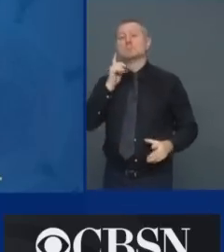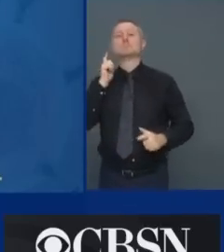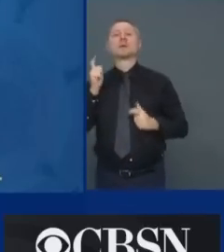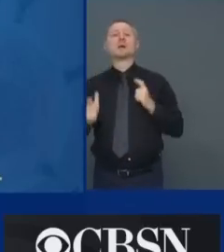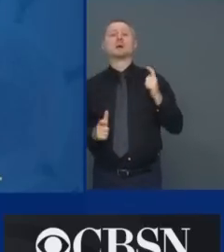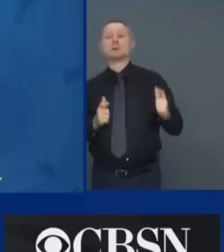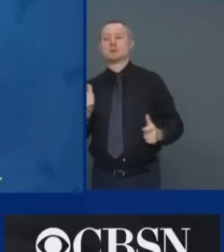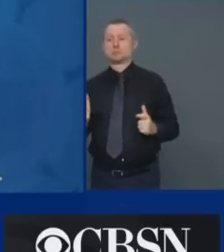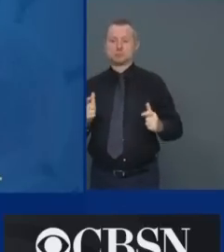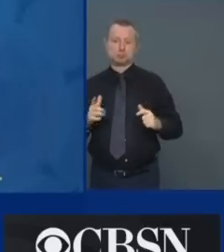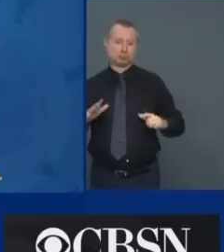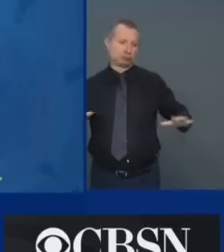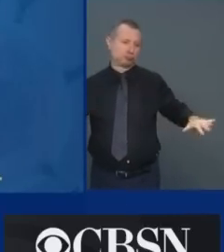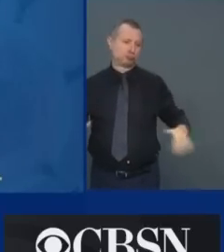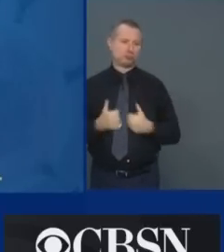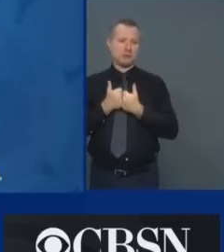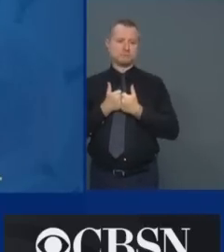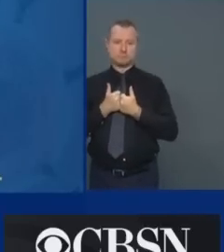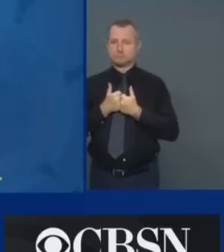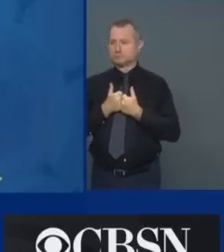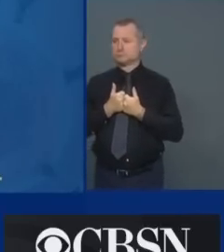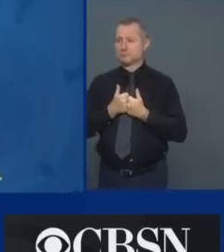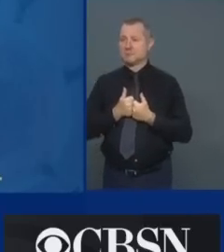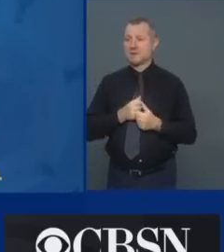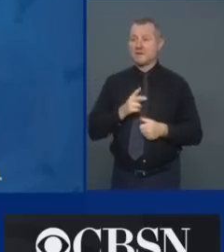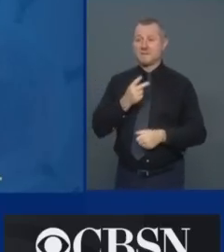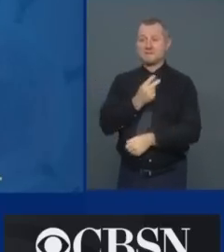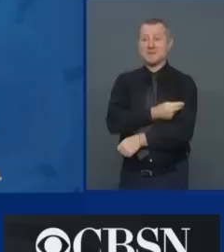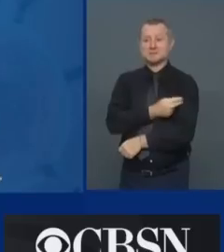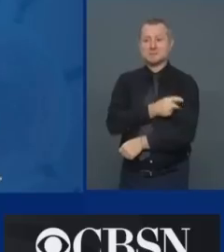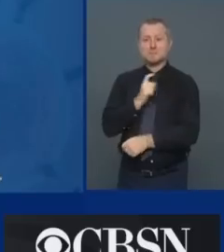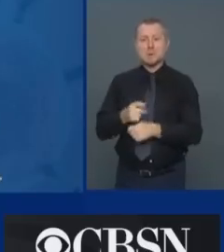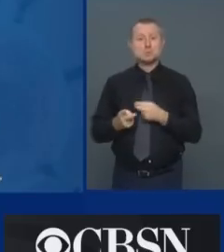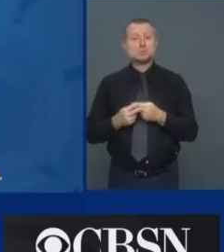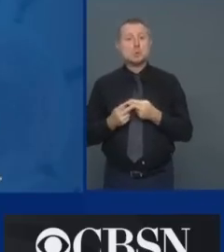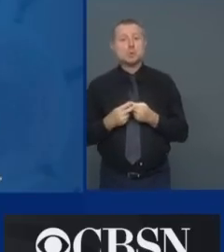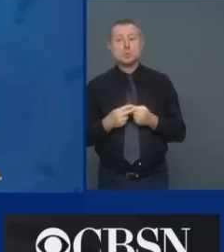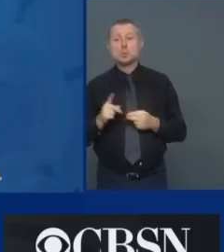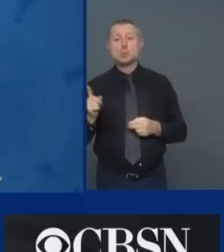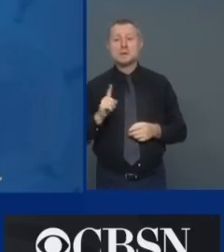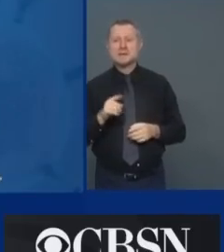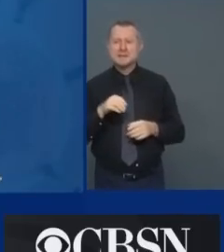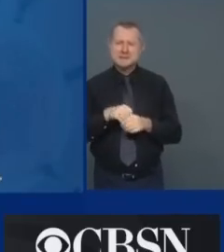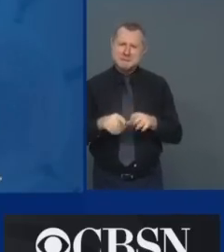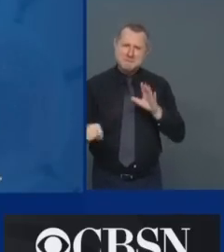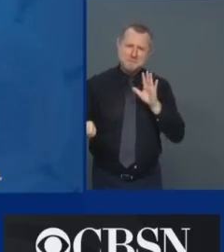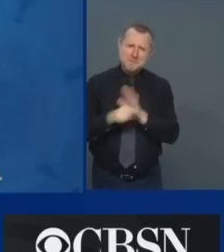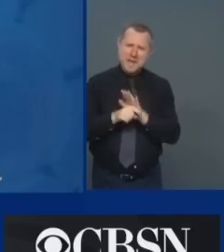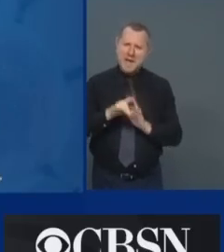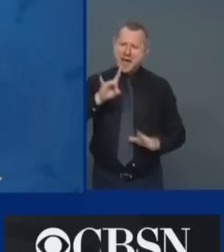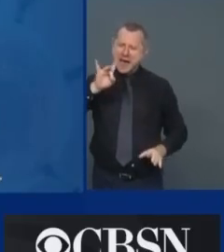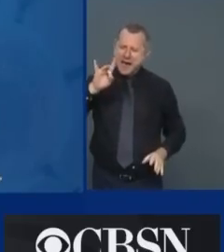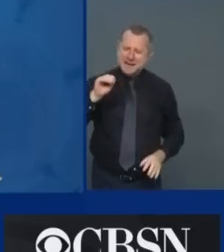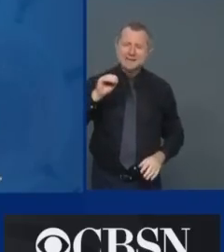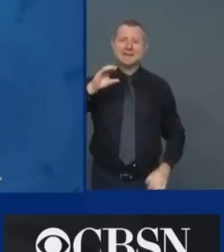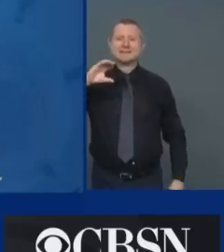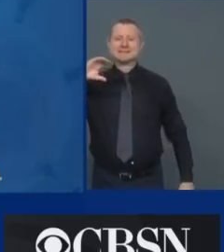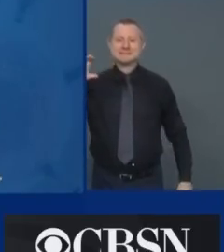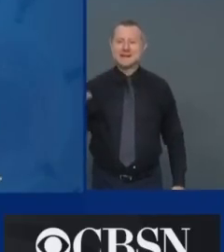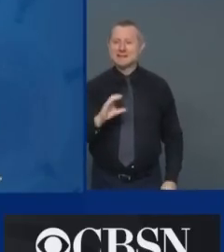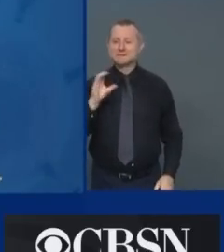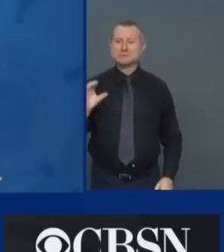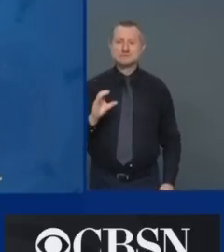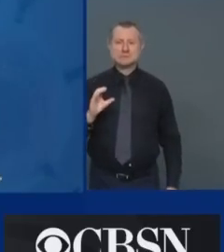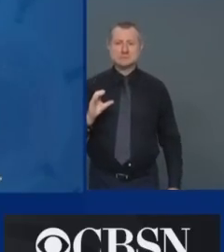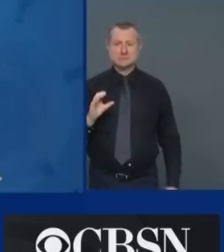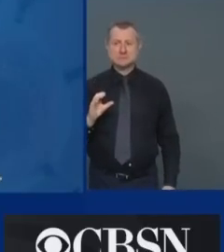undertaking. And the vaccines have to be stored at minus 80 degrees centigrade. You're going to have issues